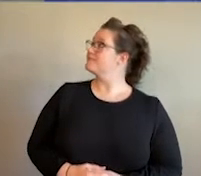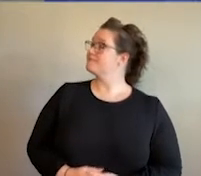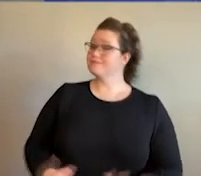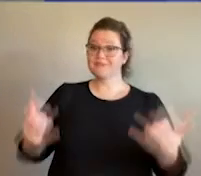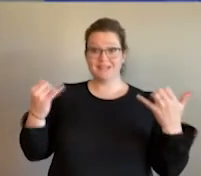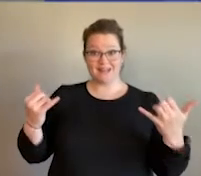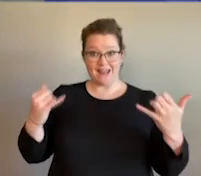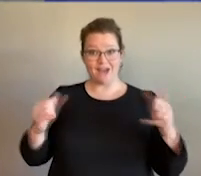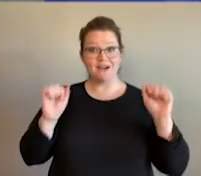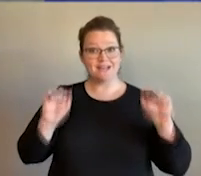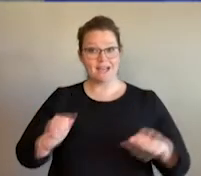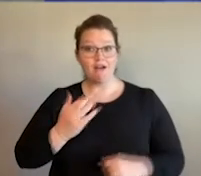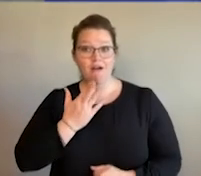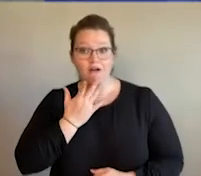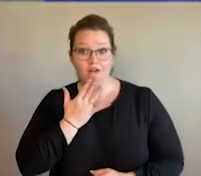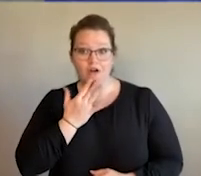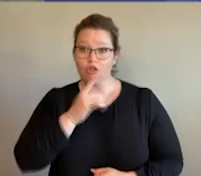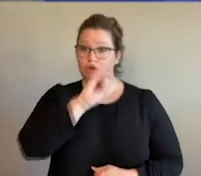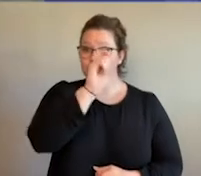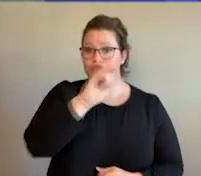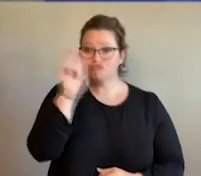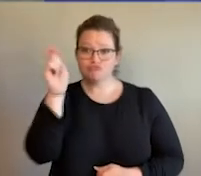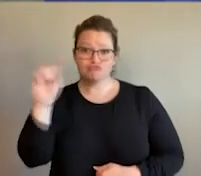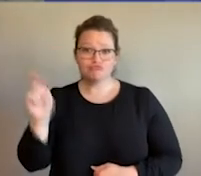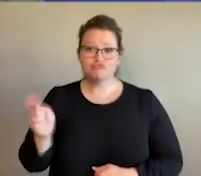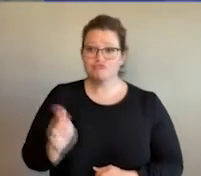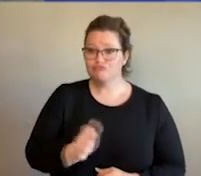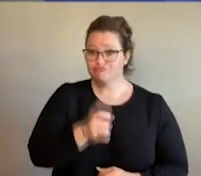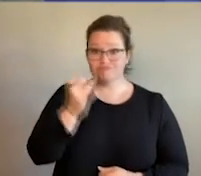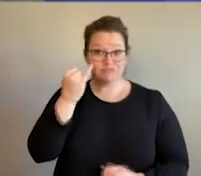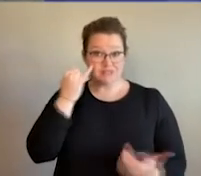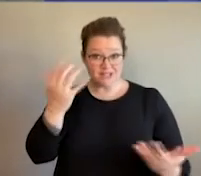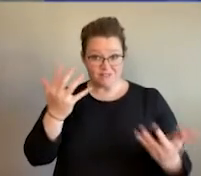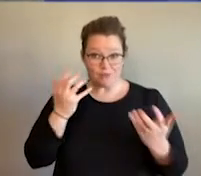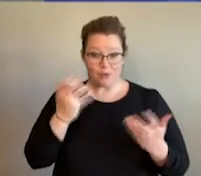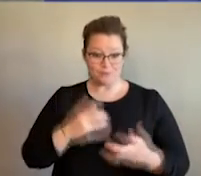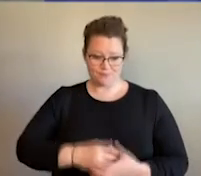Now you can add color and any other details you would like.